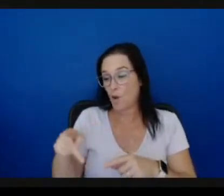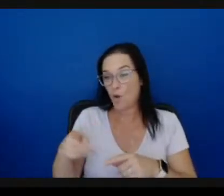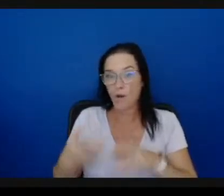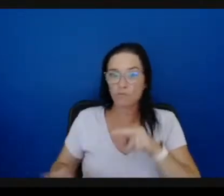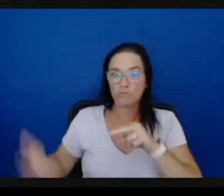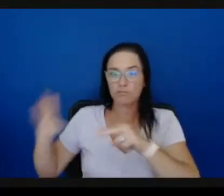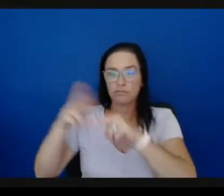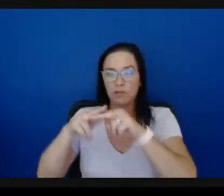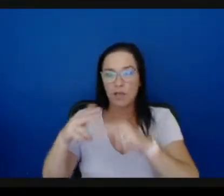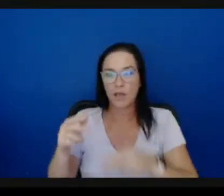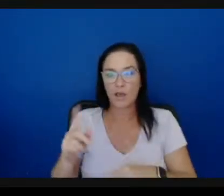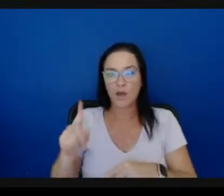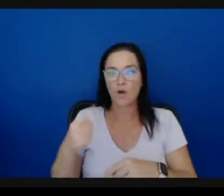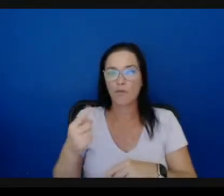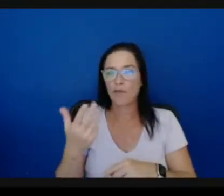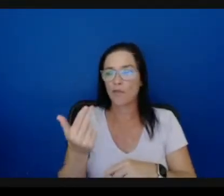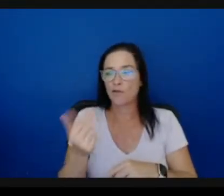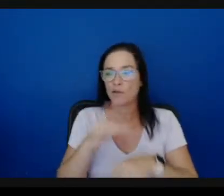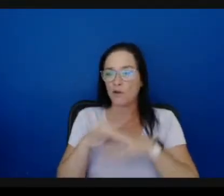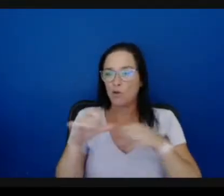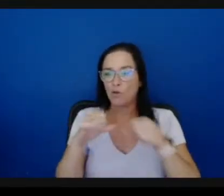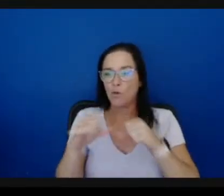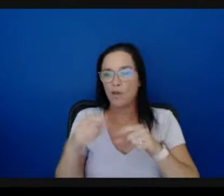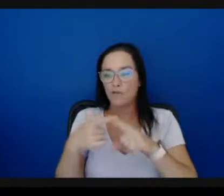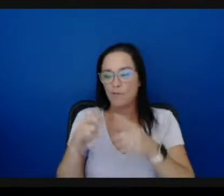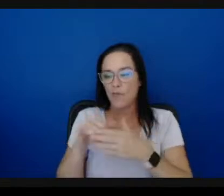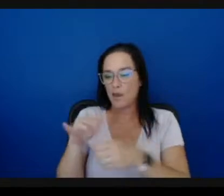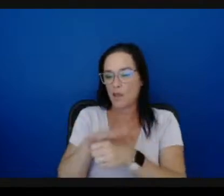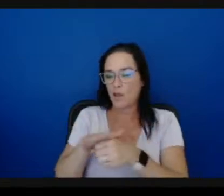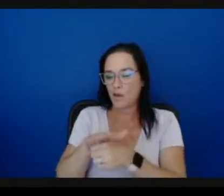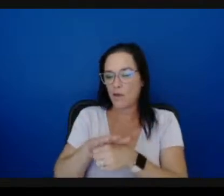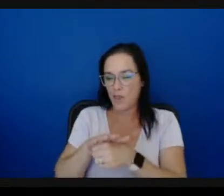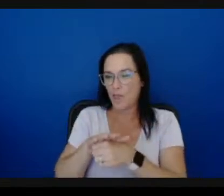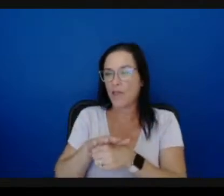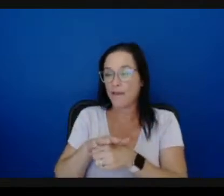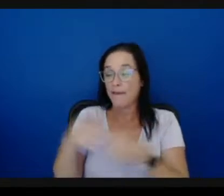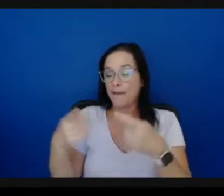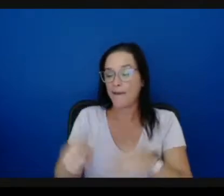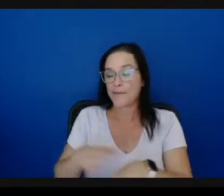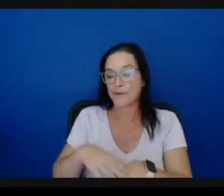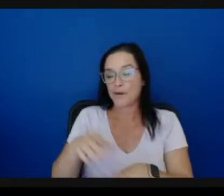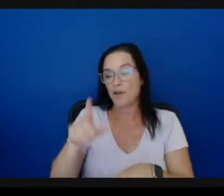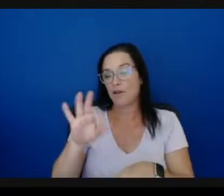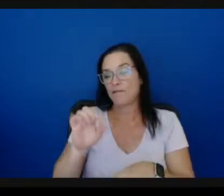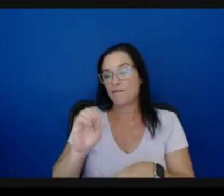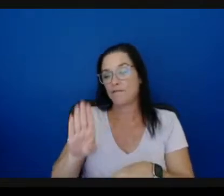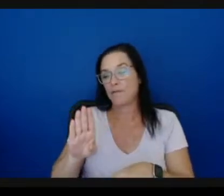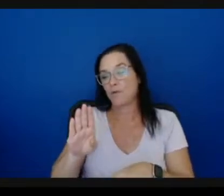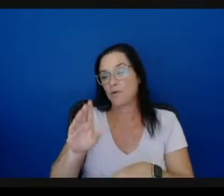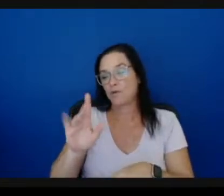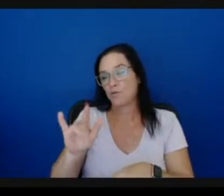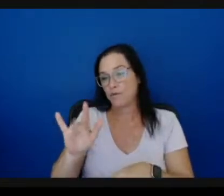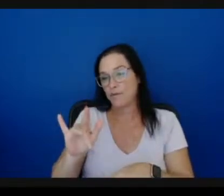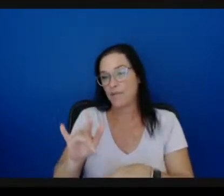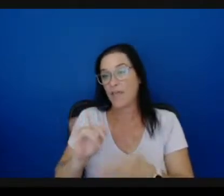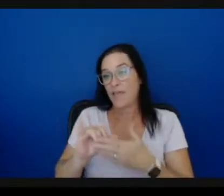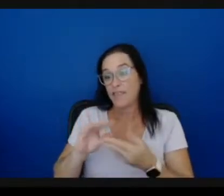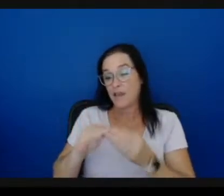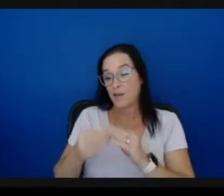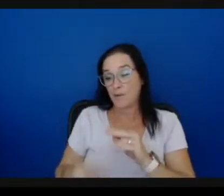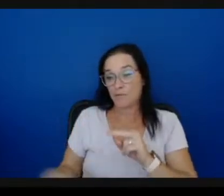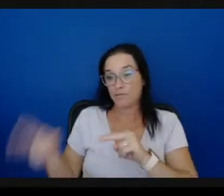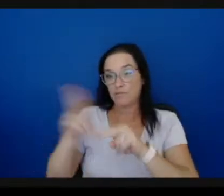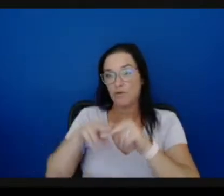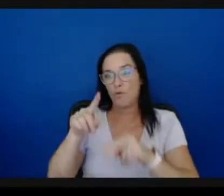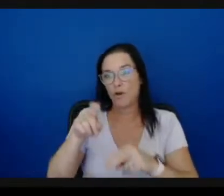Only 13 earthquakes from this region were recorded on February 23rd. This number increased rapidly to